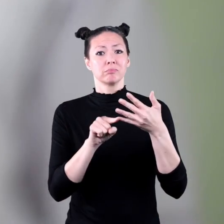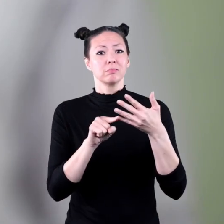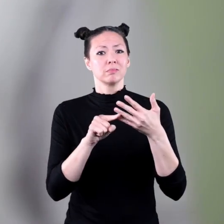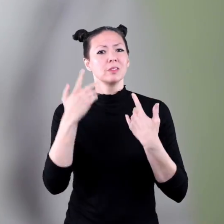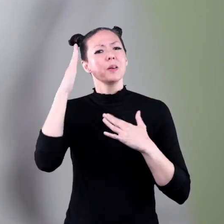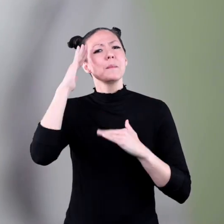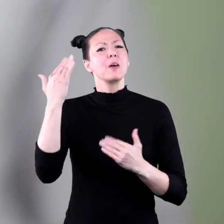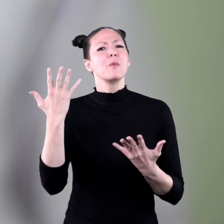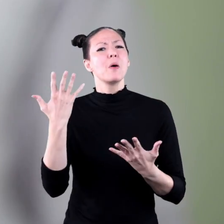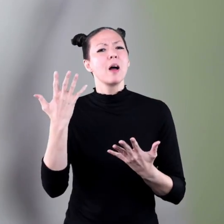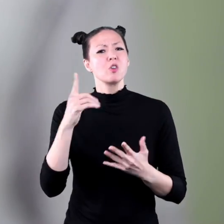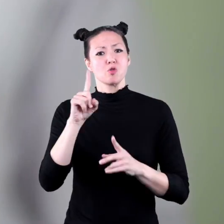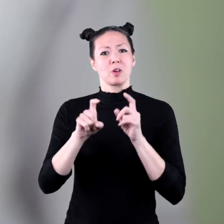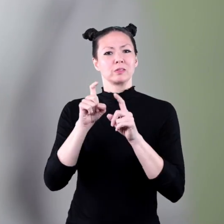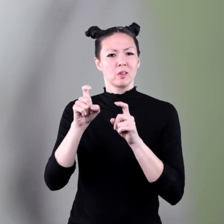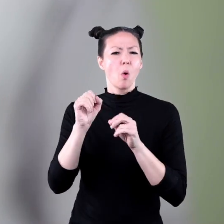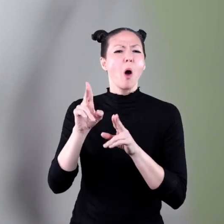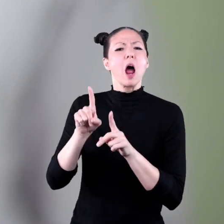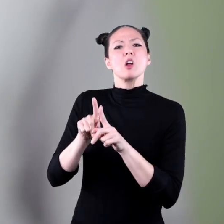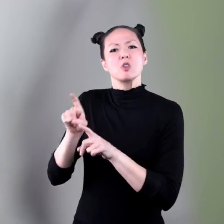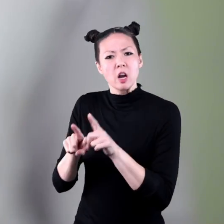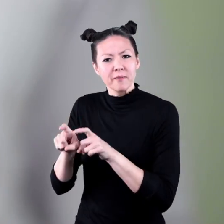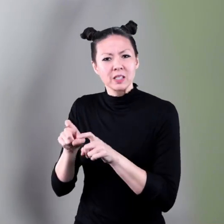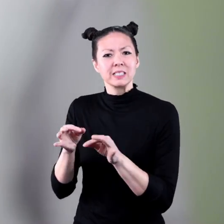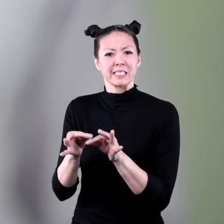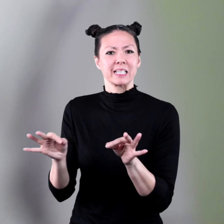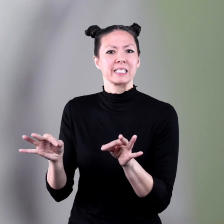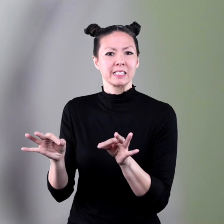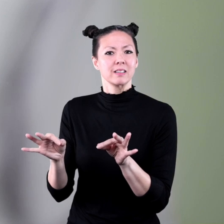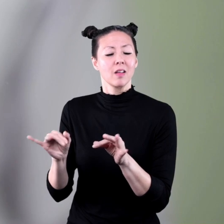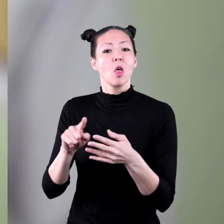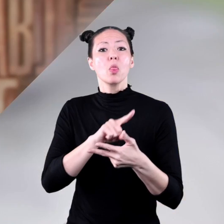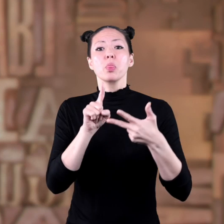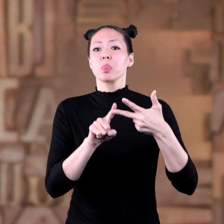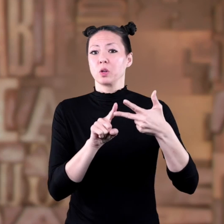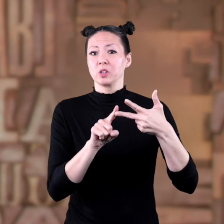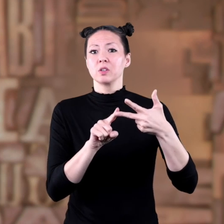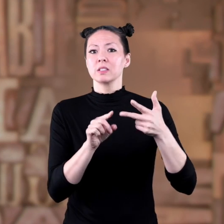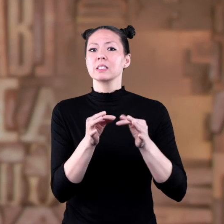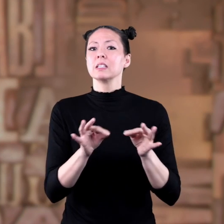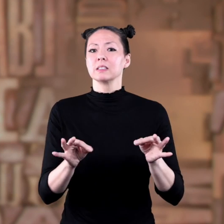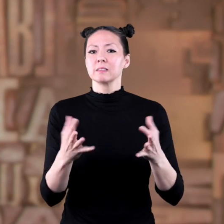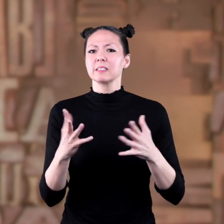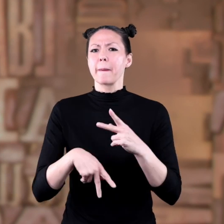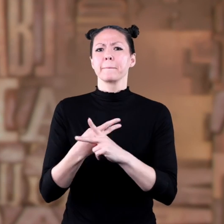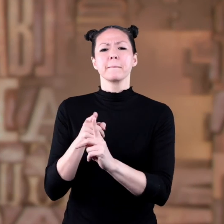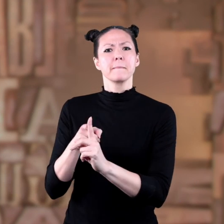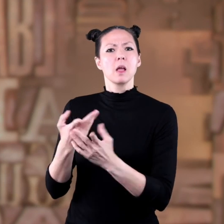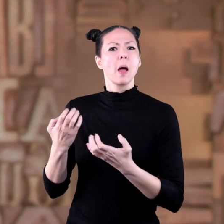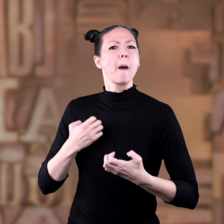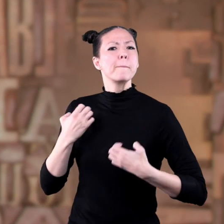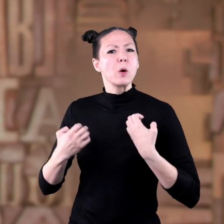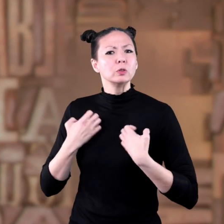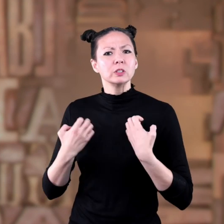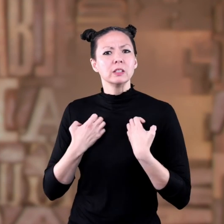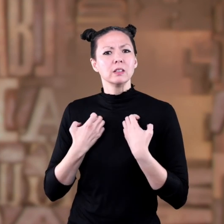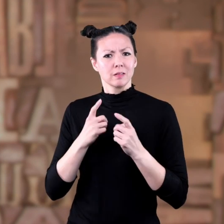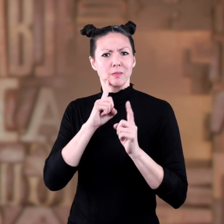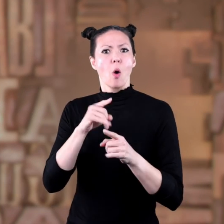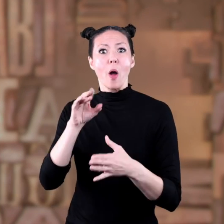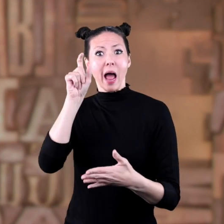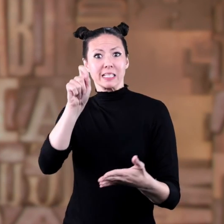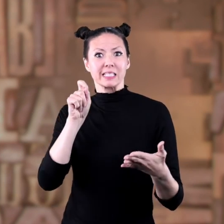usually expect an answer when you use a question or interrogative sentence. The third type of sentence is an emotion